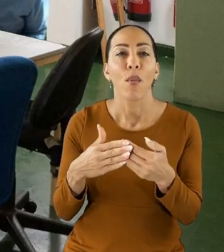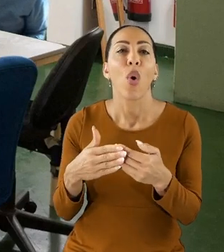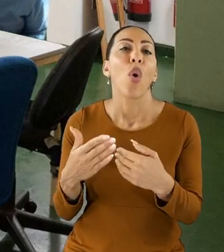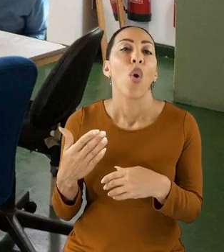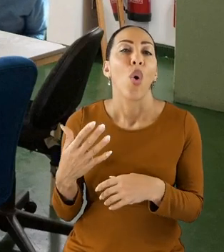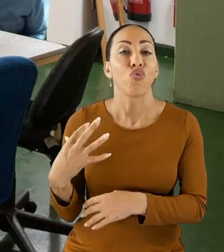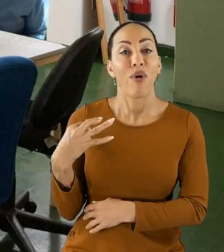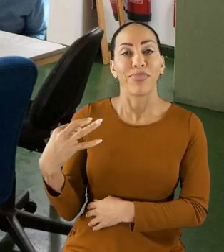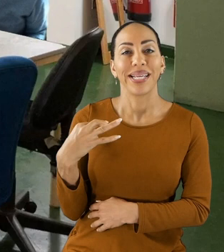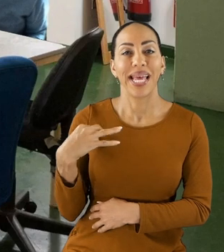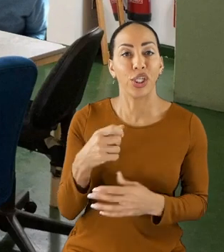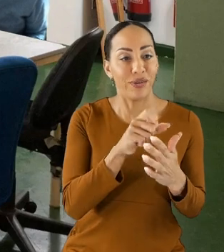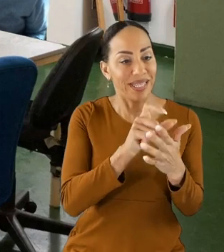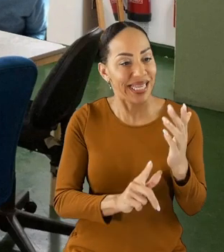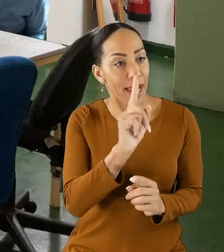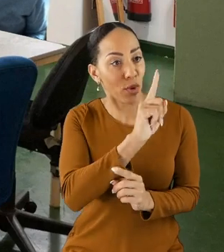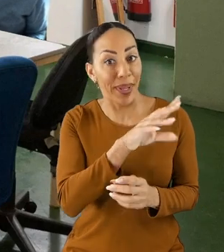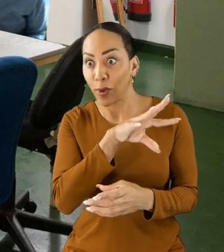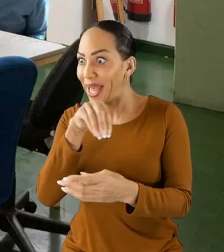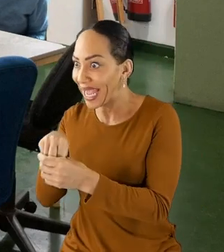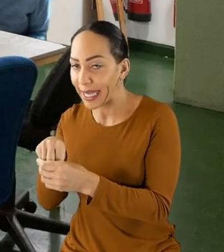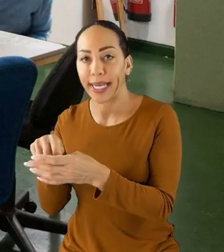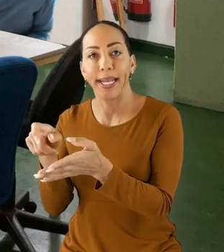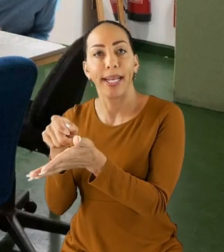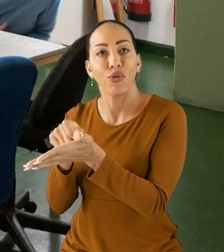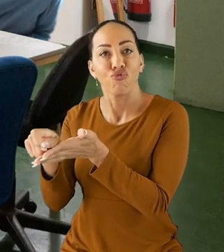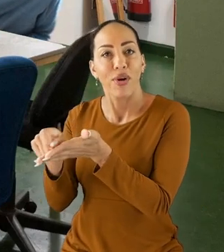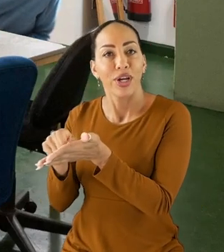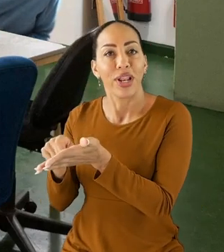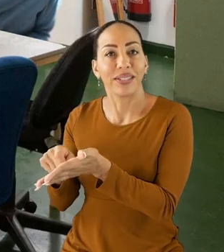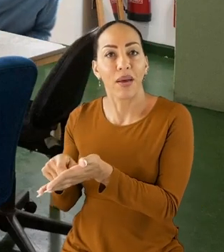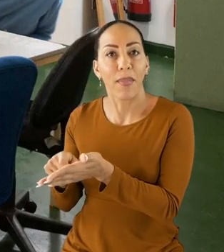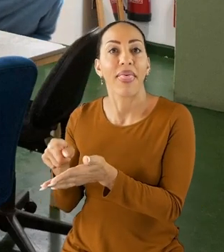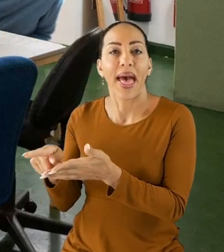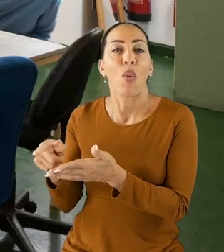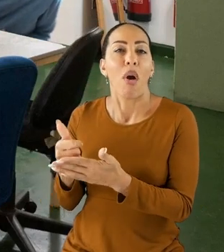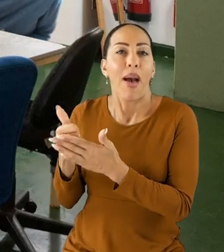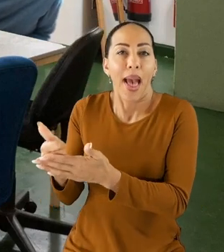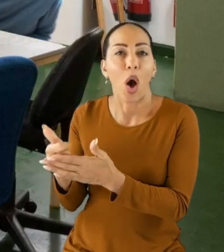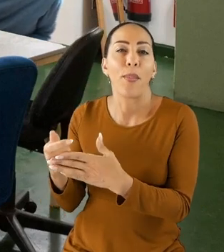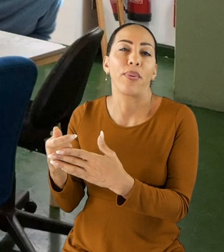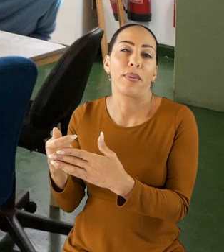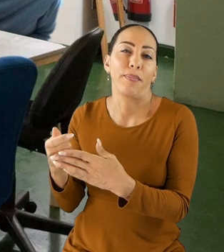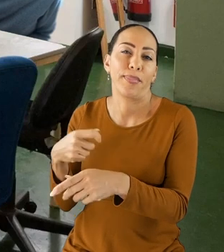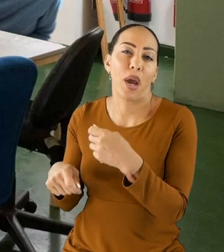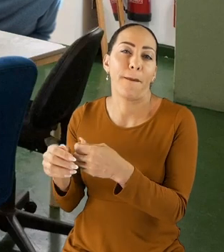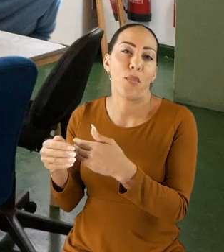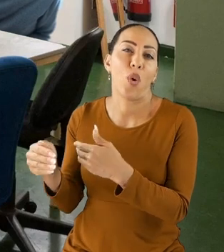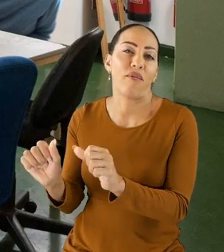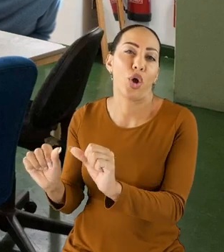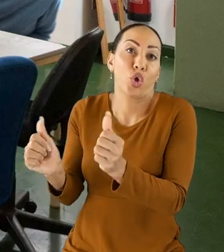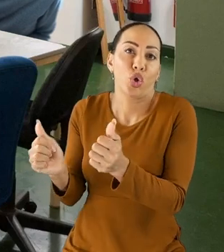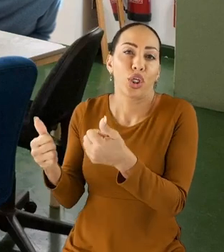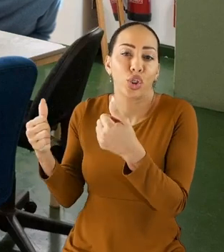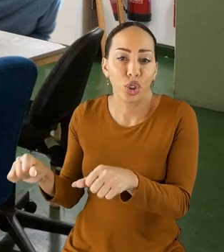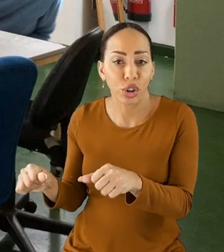get more representation of disabled people within journalism as well, as a solution to that.